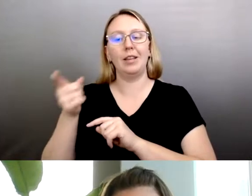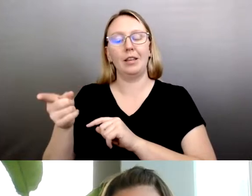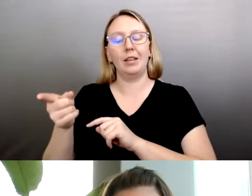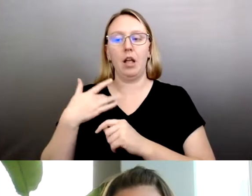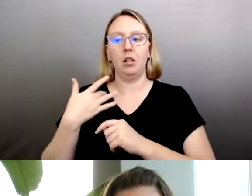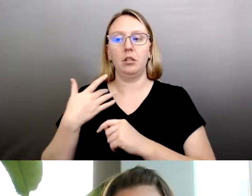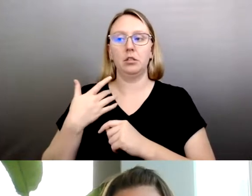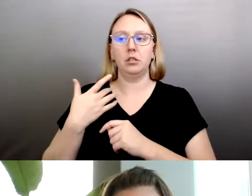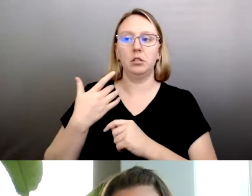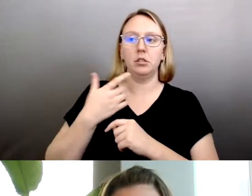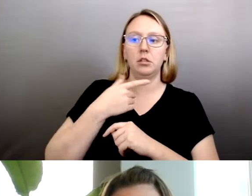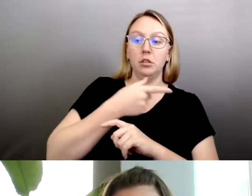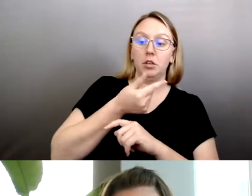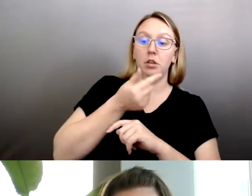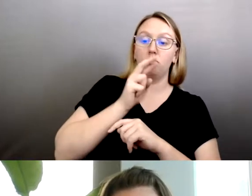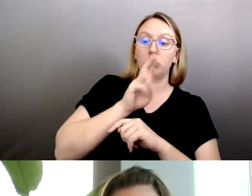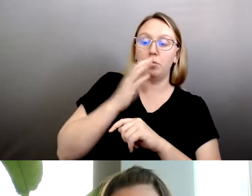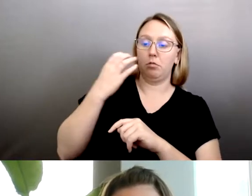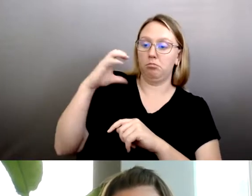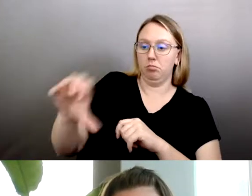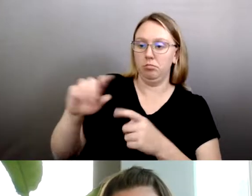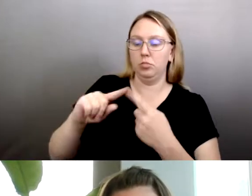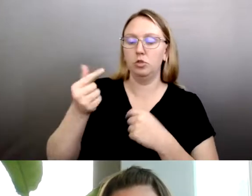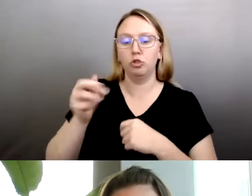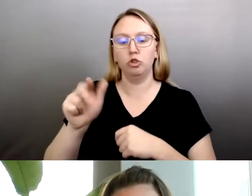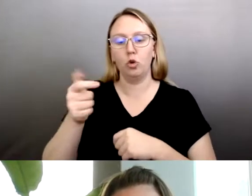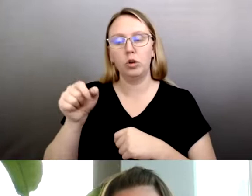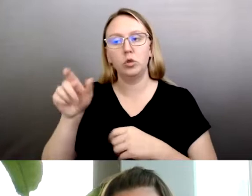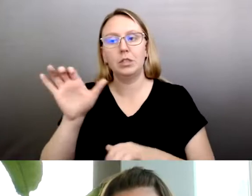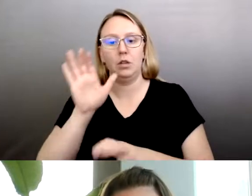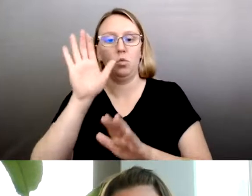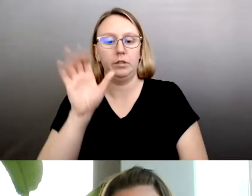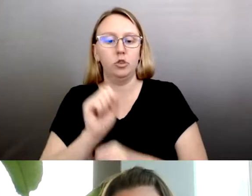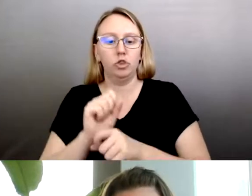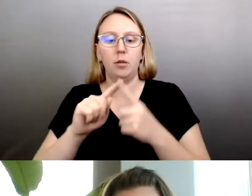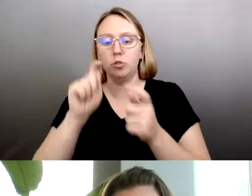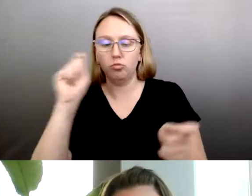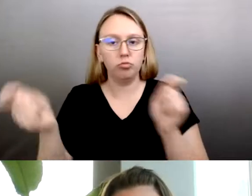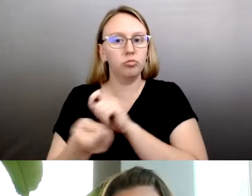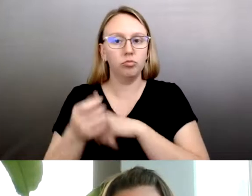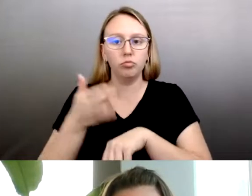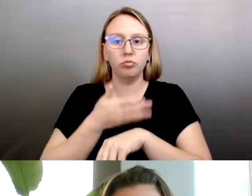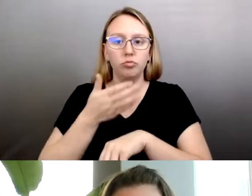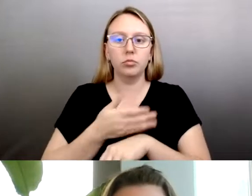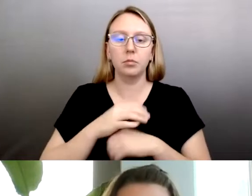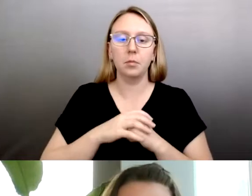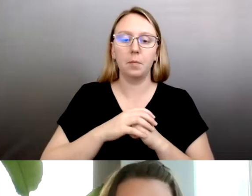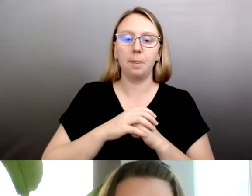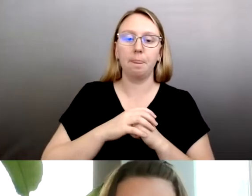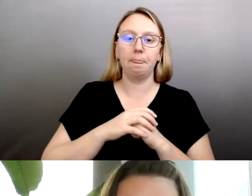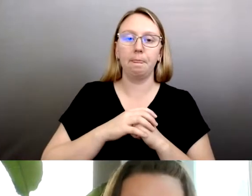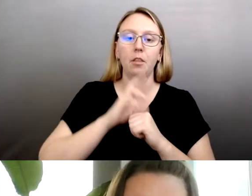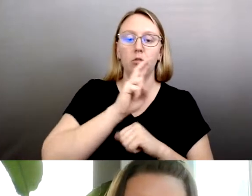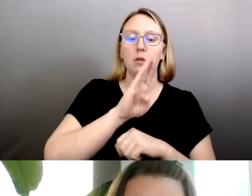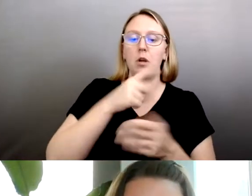that level of creative control over to George, who I think really did a fantastic job with it. Roger talked about how George would